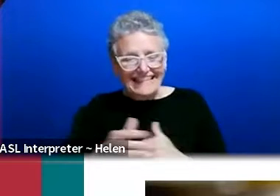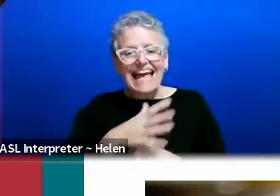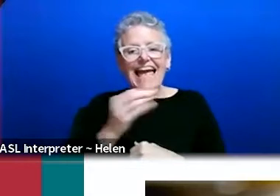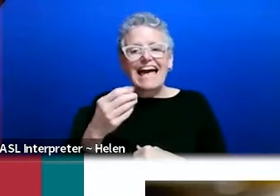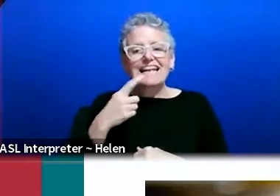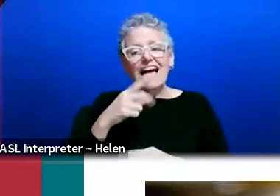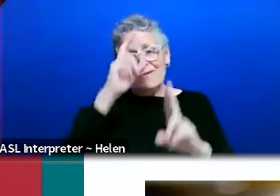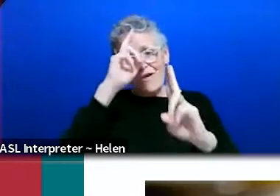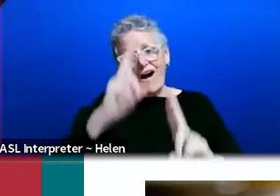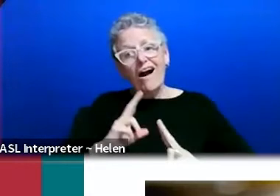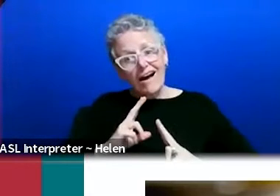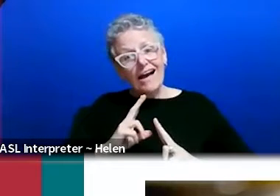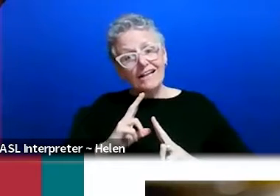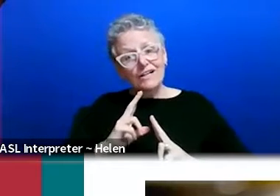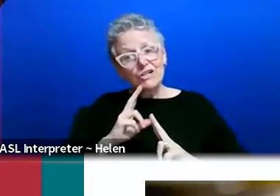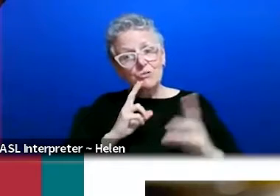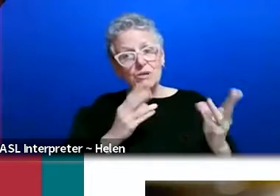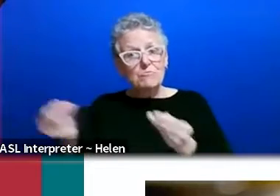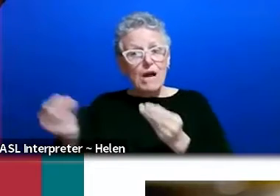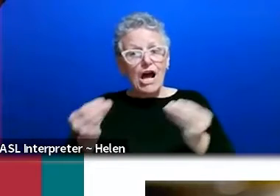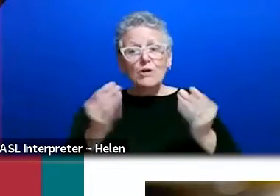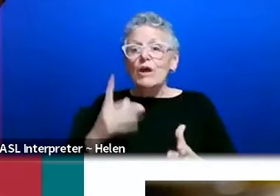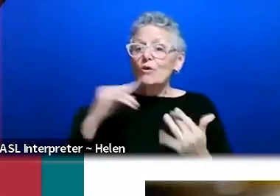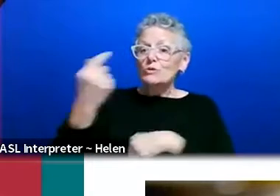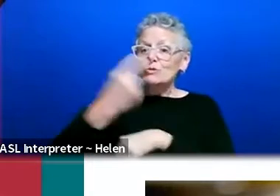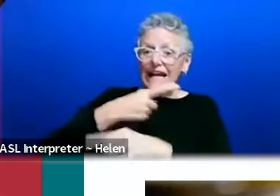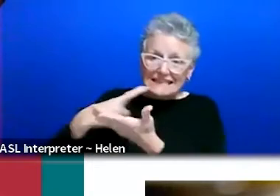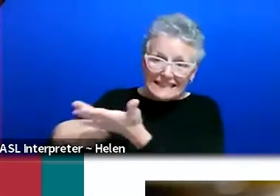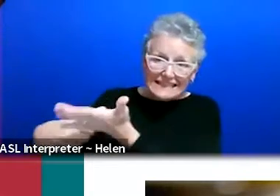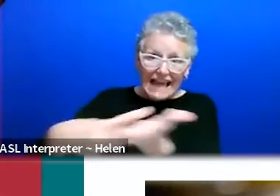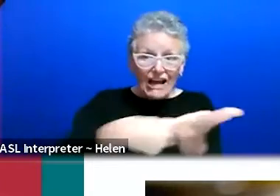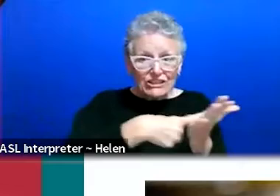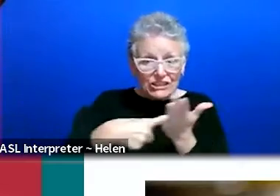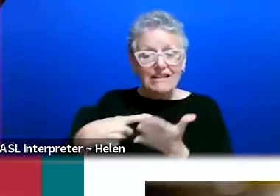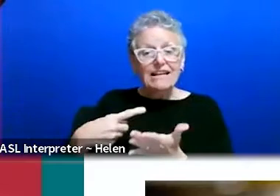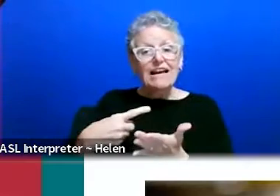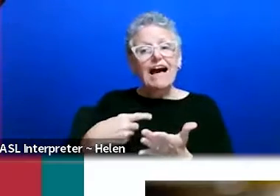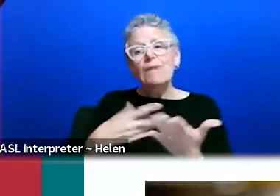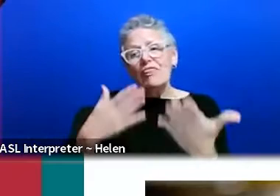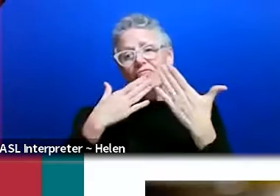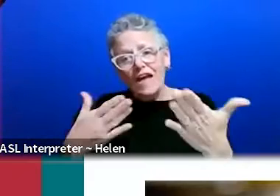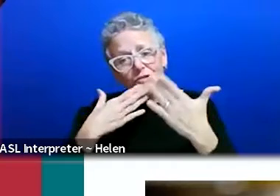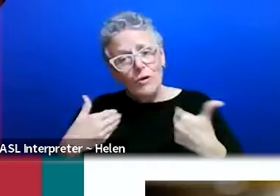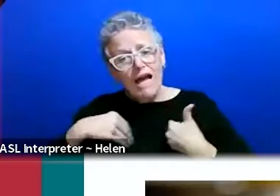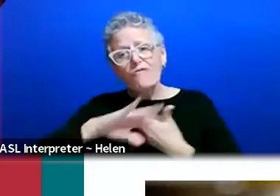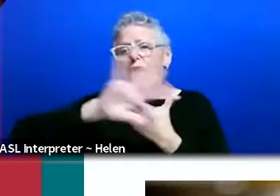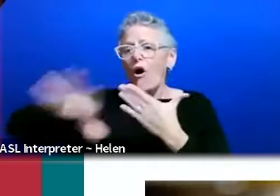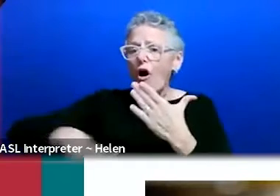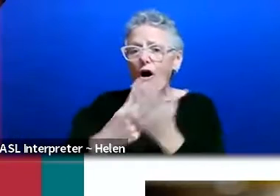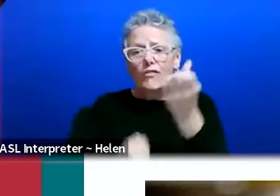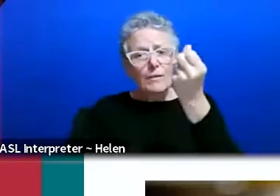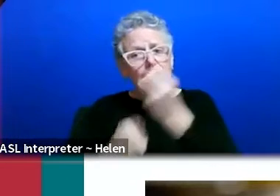I'm so honored to be a moderator for today's discussion. And I'm so thankful to have all the backup of